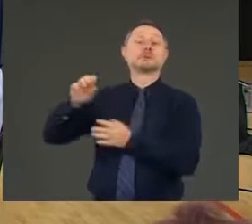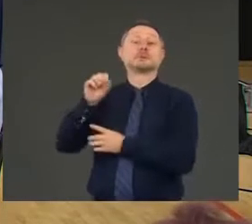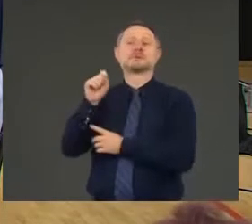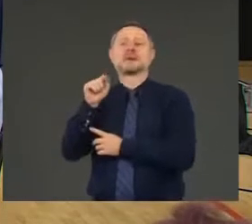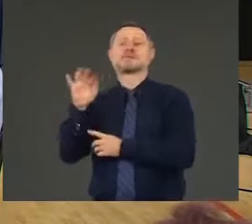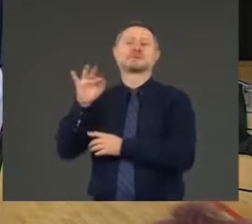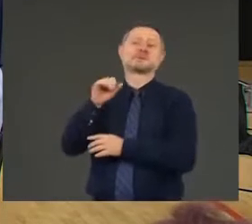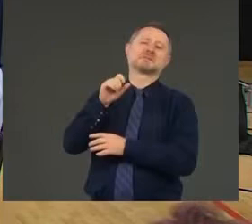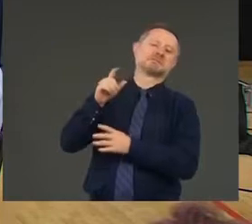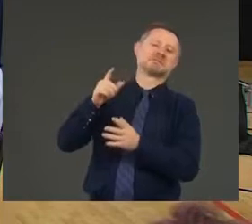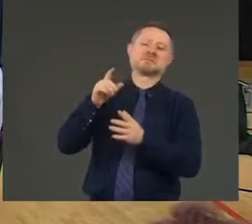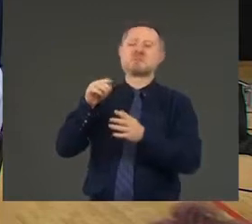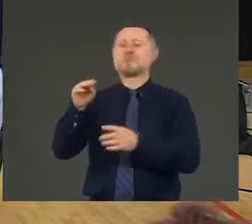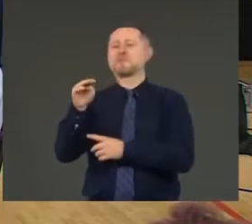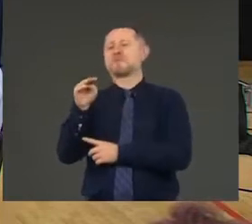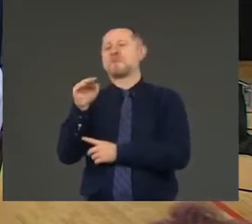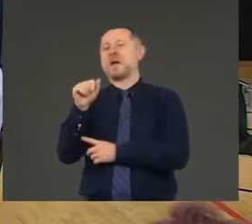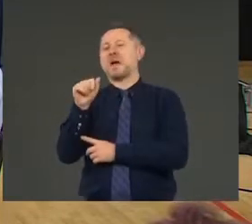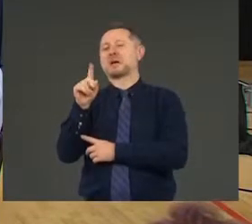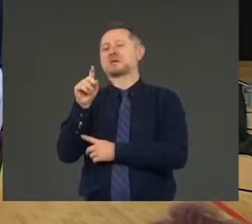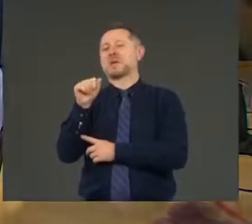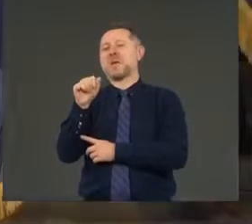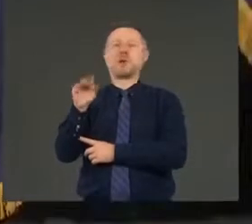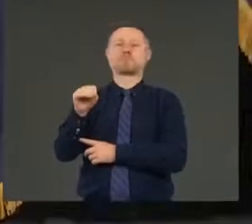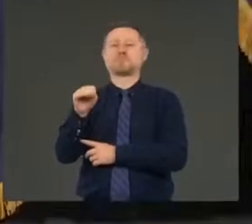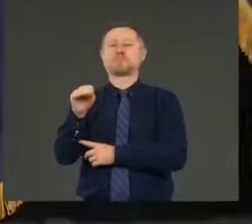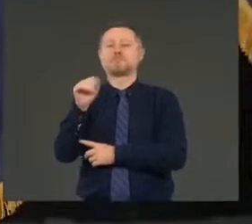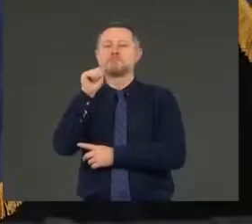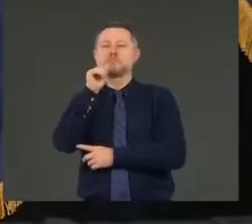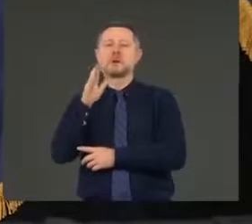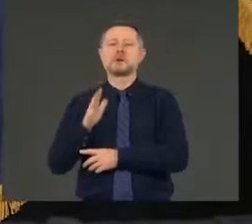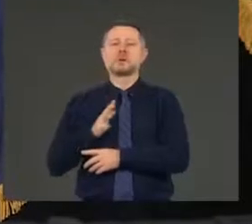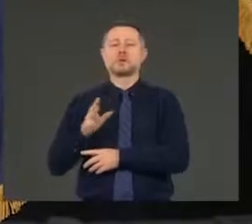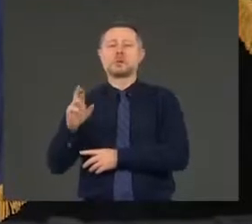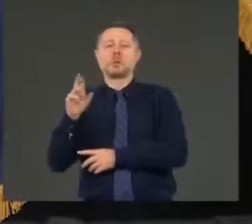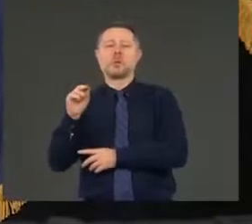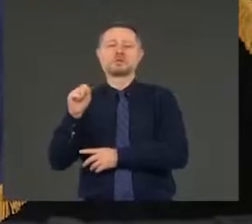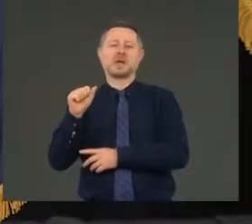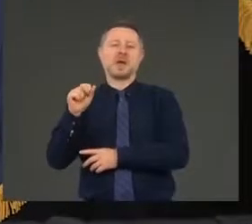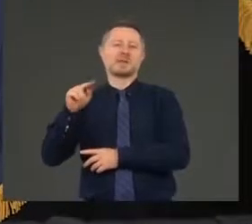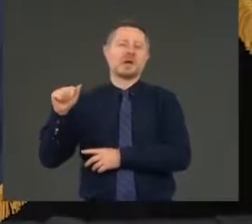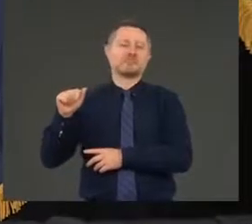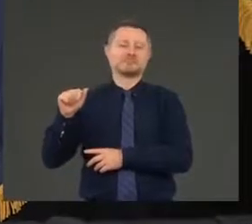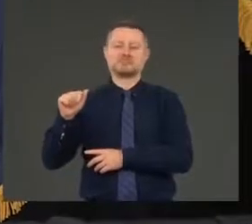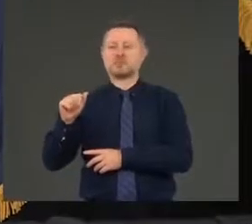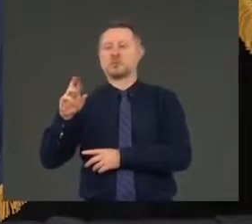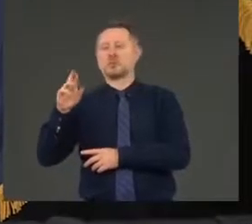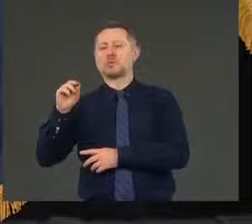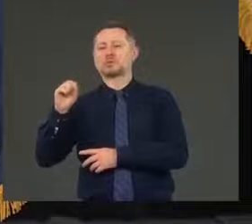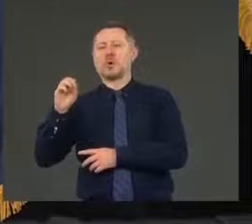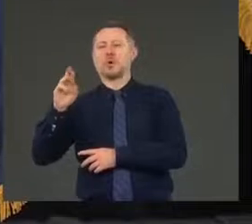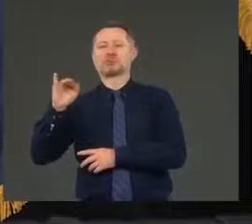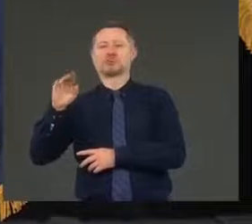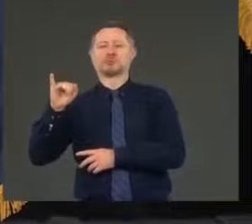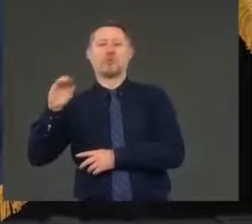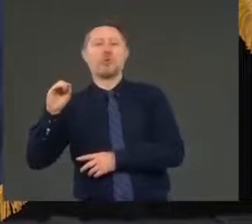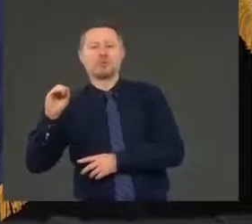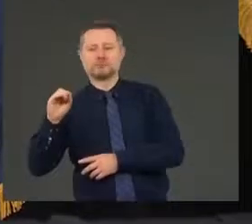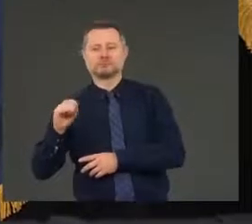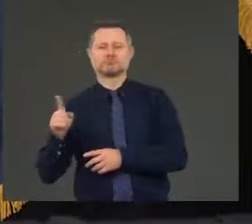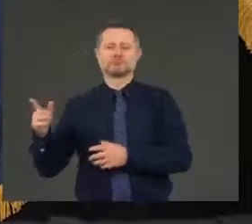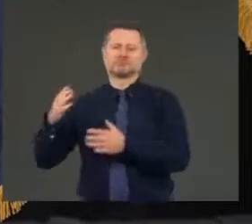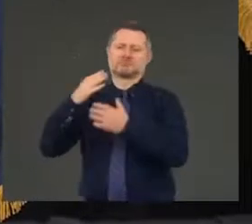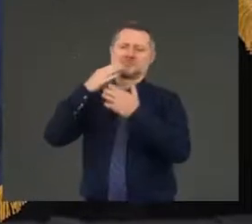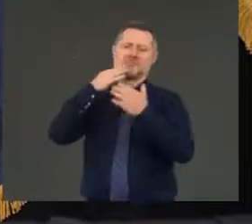is the appropriate protocol, Rosanna Rosado. I thank them very much for being with us today. I thank the New Settlement Community Center